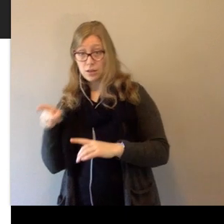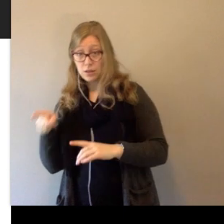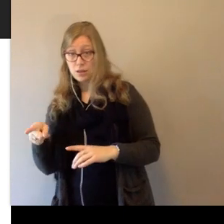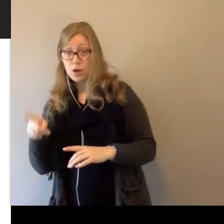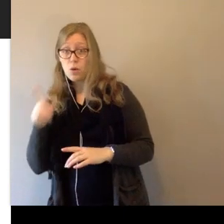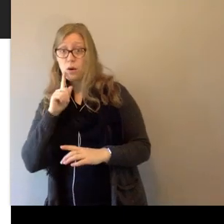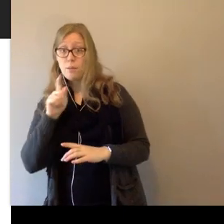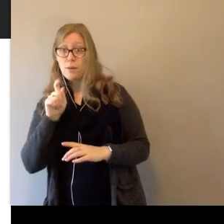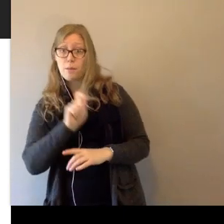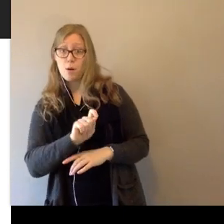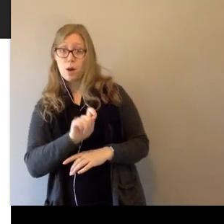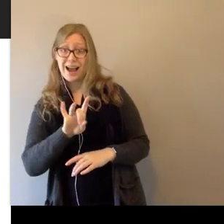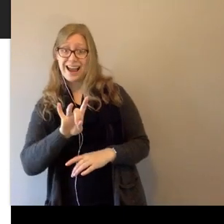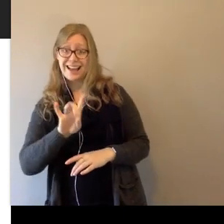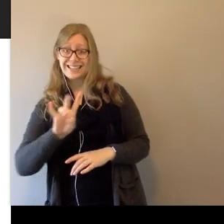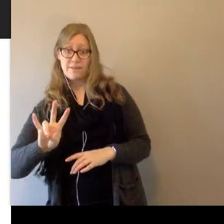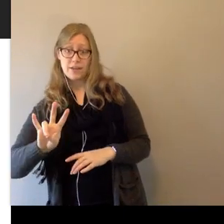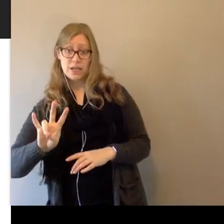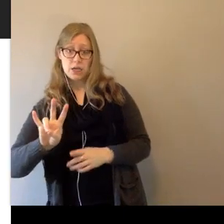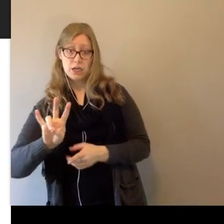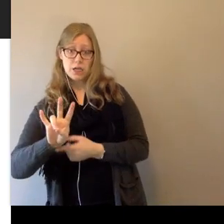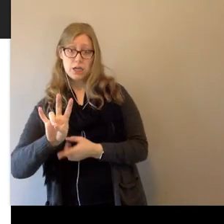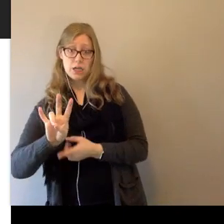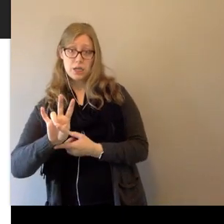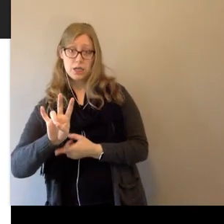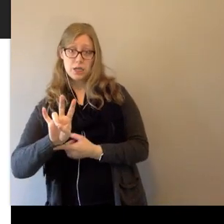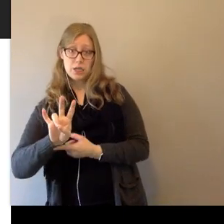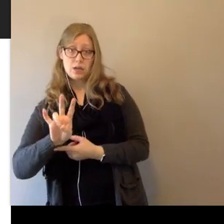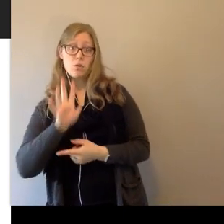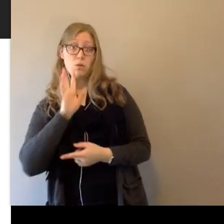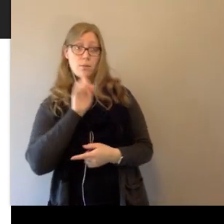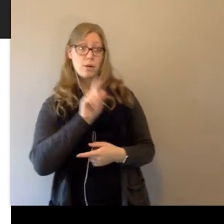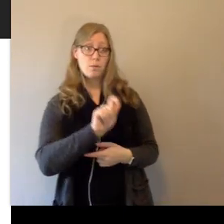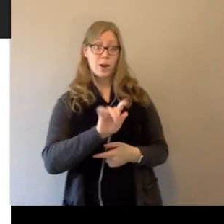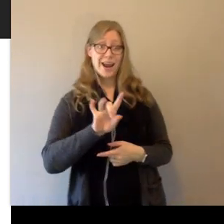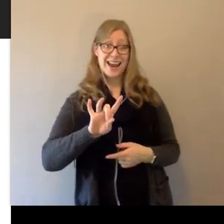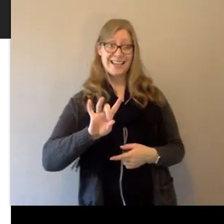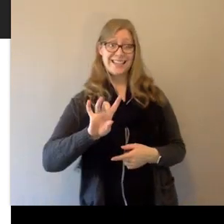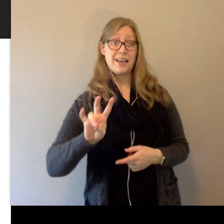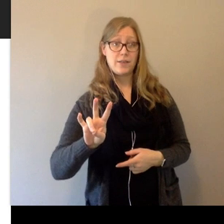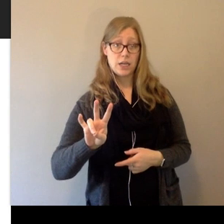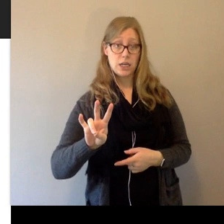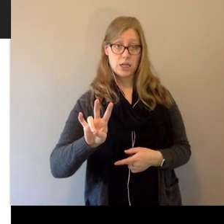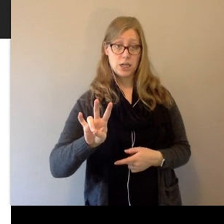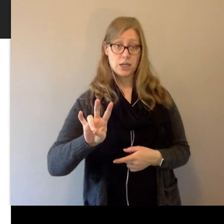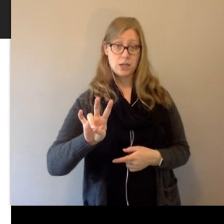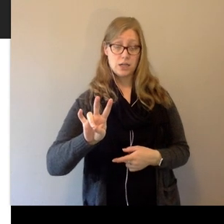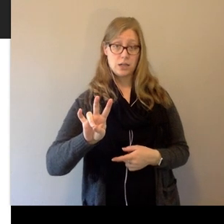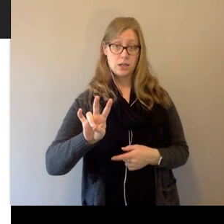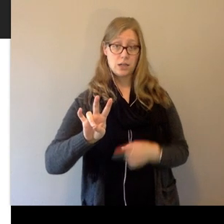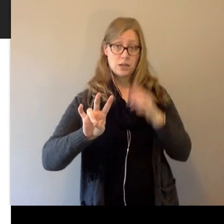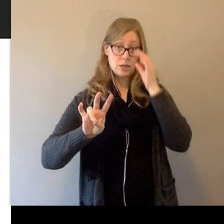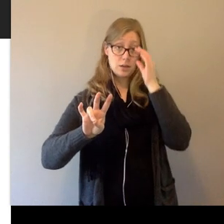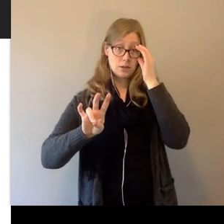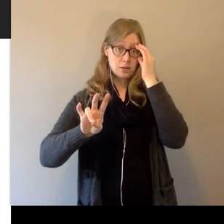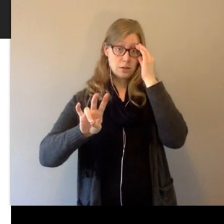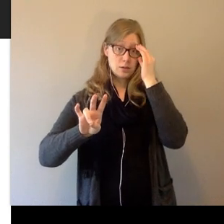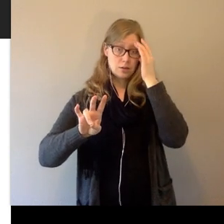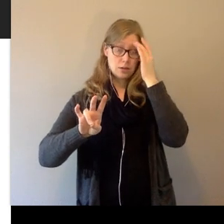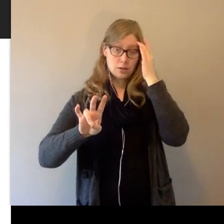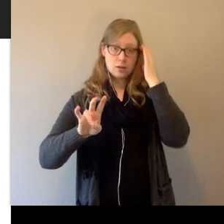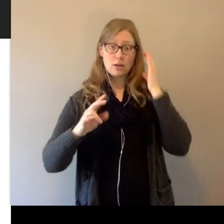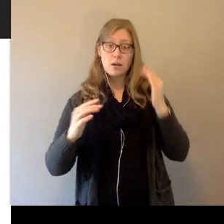0.87. So this is going to be 0.87. And so we have